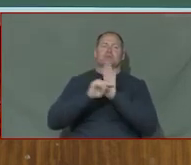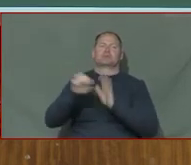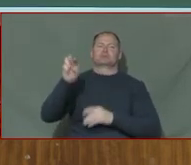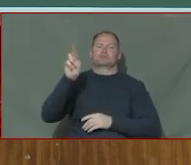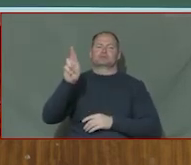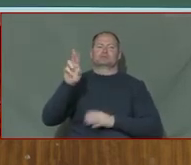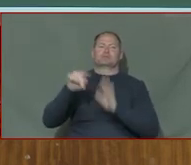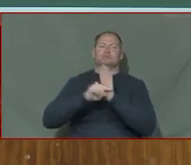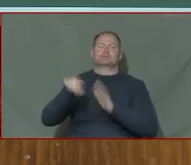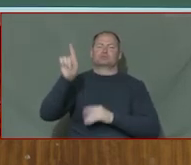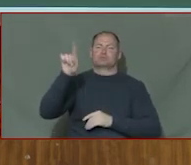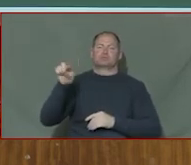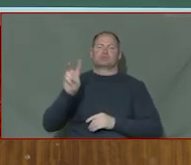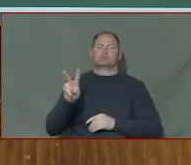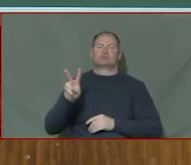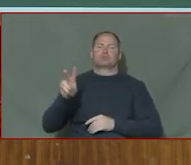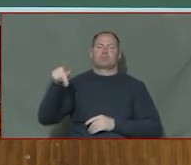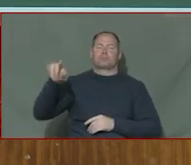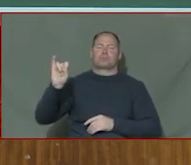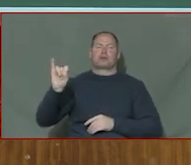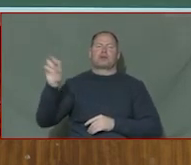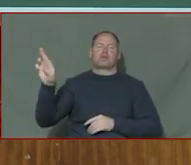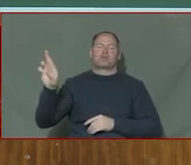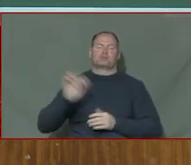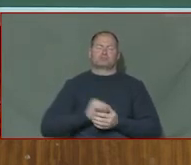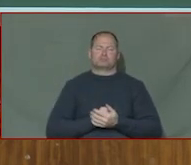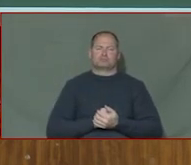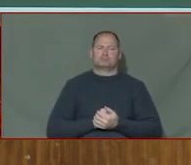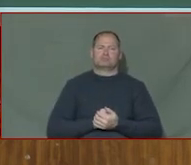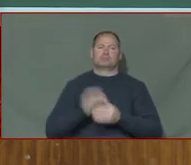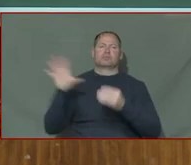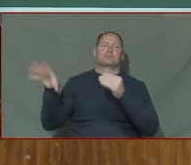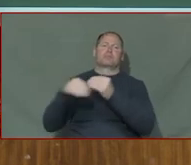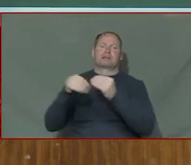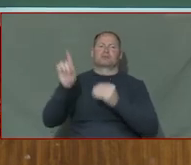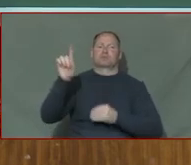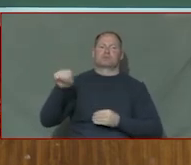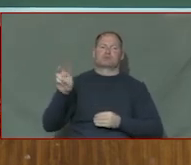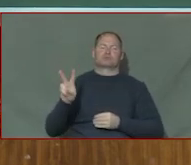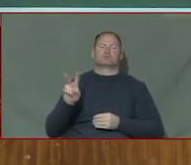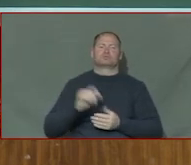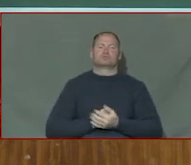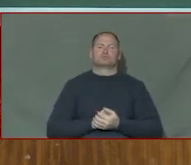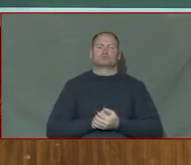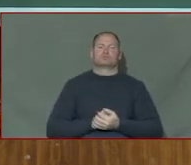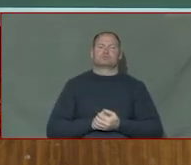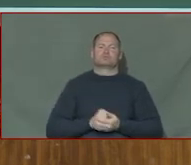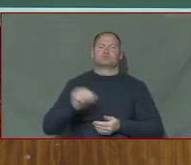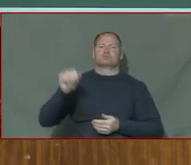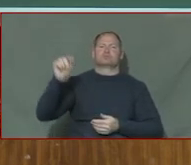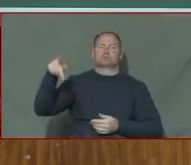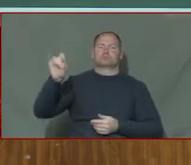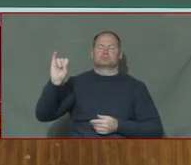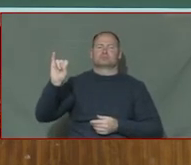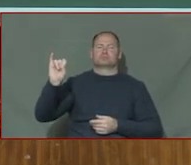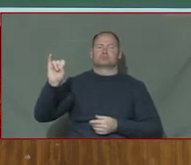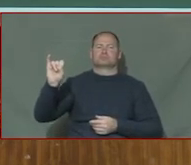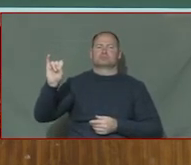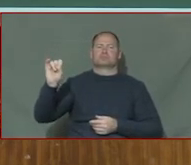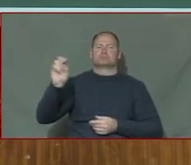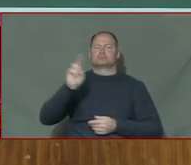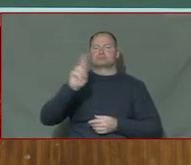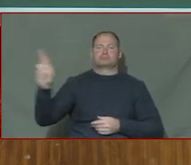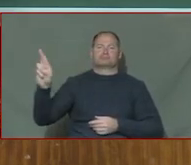minus a half pi r, correct? Plus a half pi radius squared. Are you